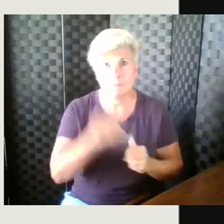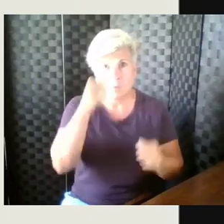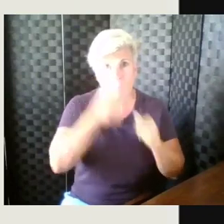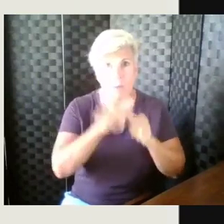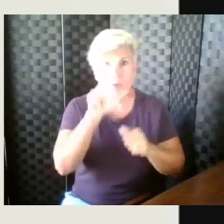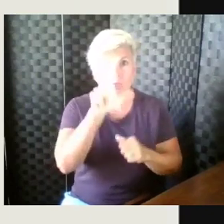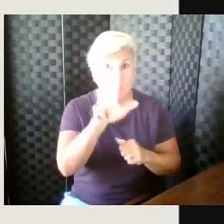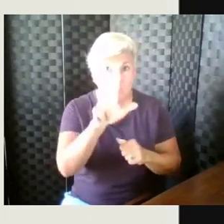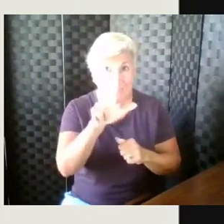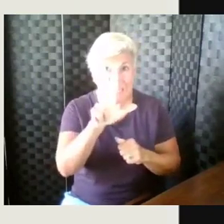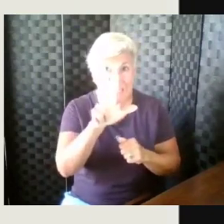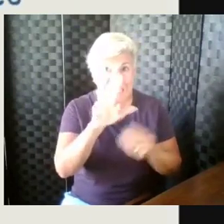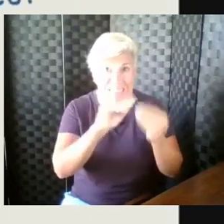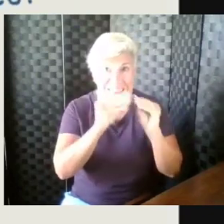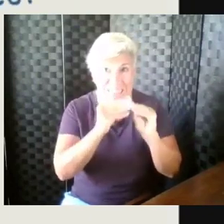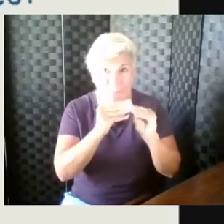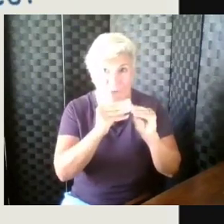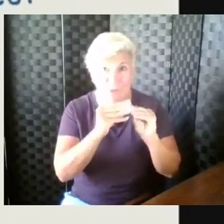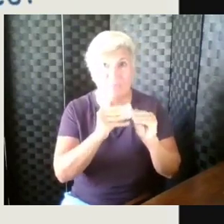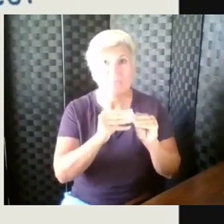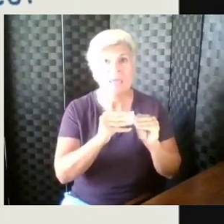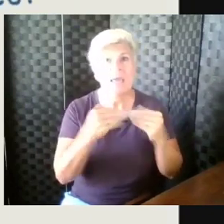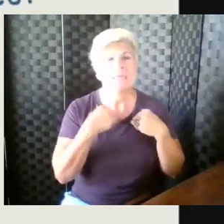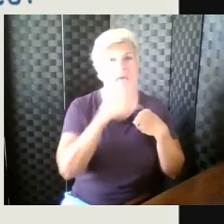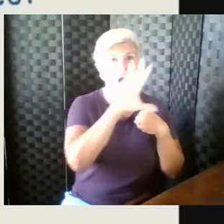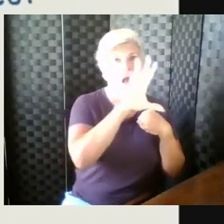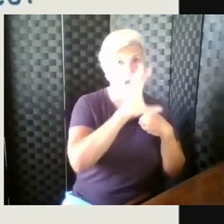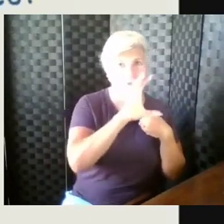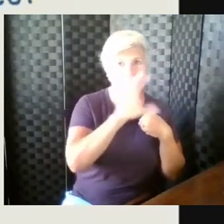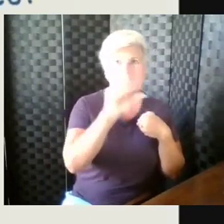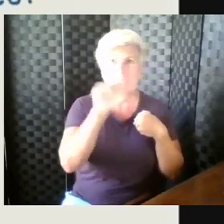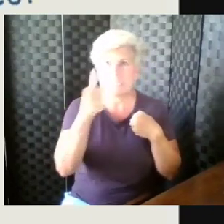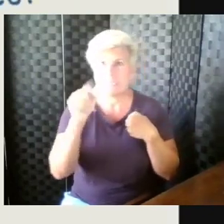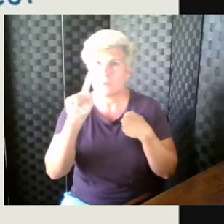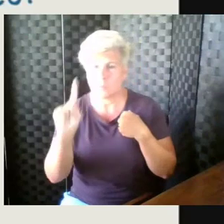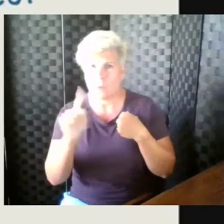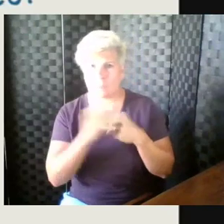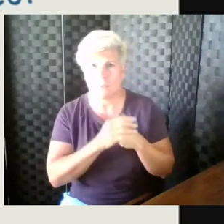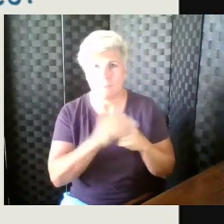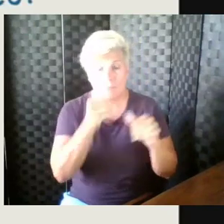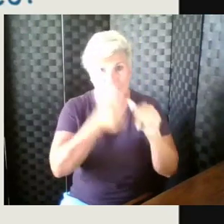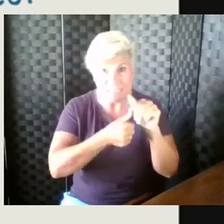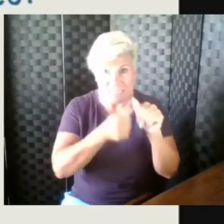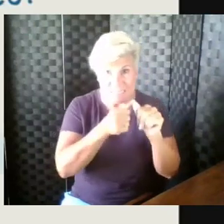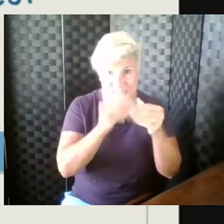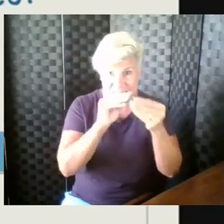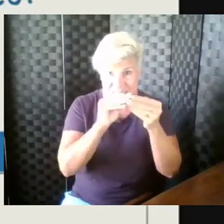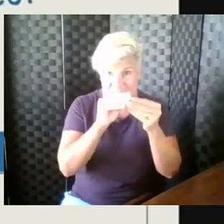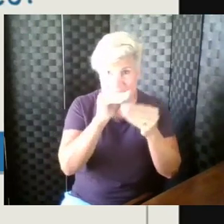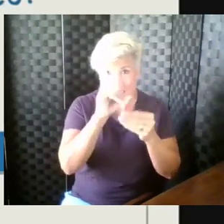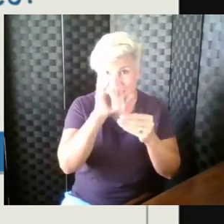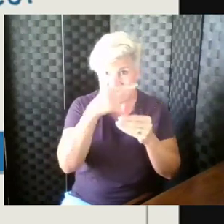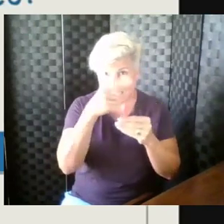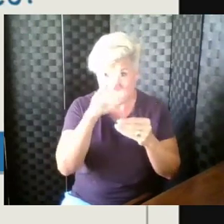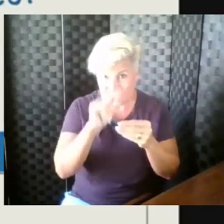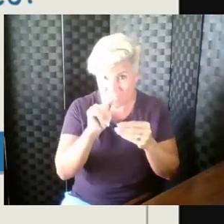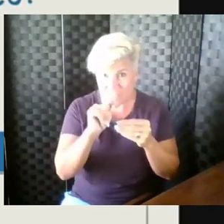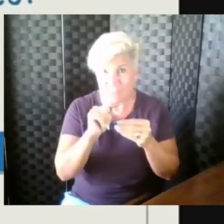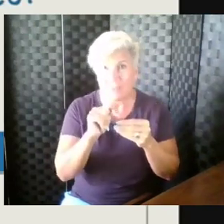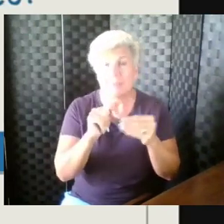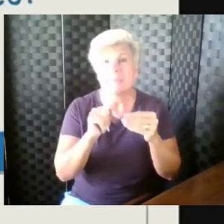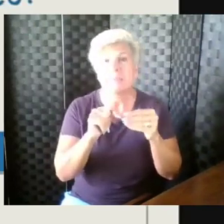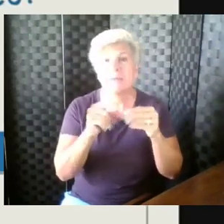Remember that a 3-digit number is made up of hundreds, tens, and ones. And each digit's value depends on its place in the